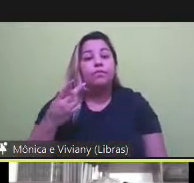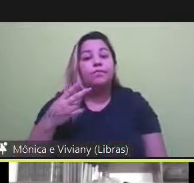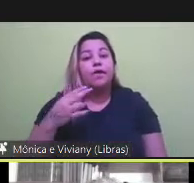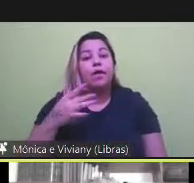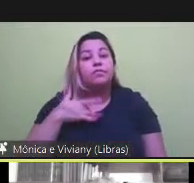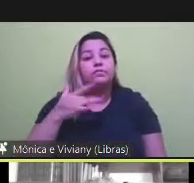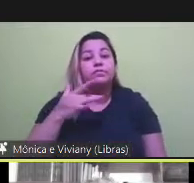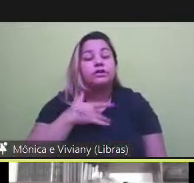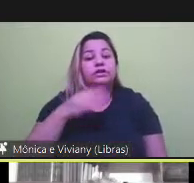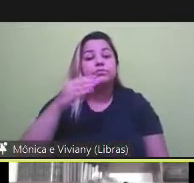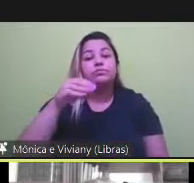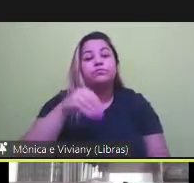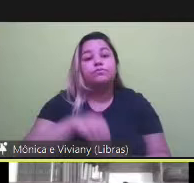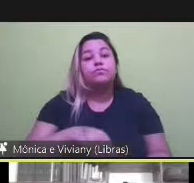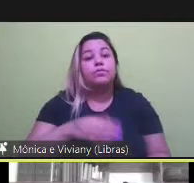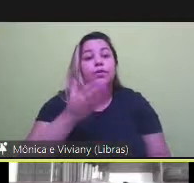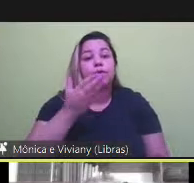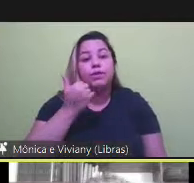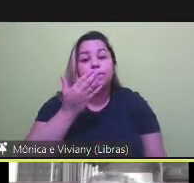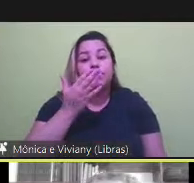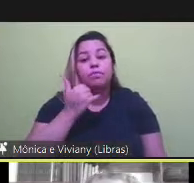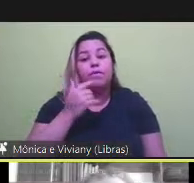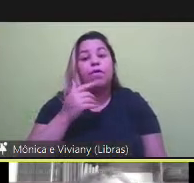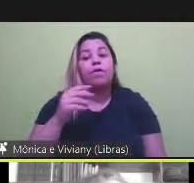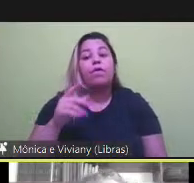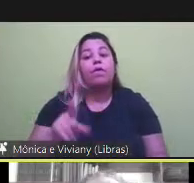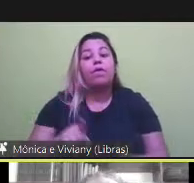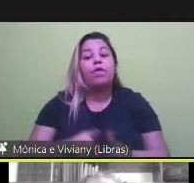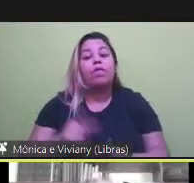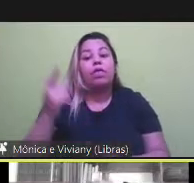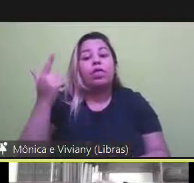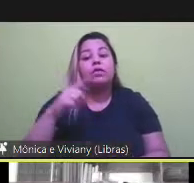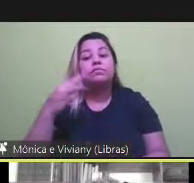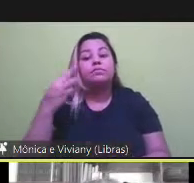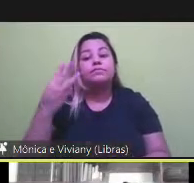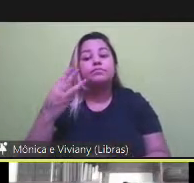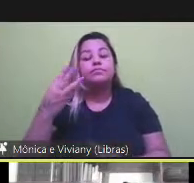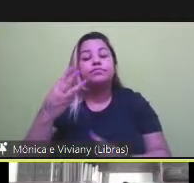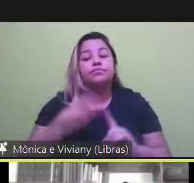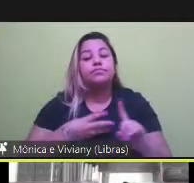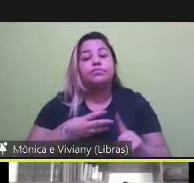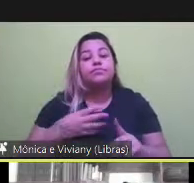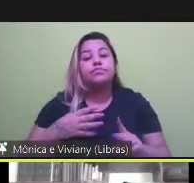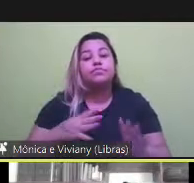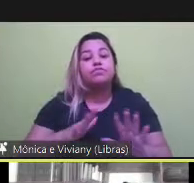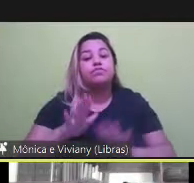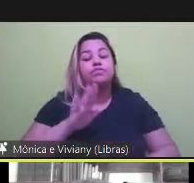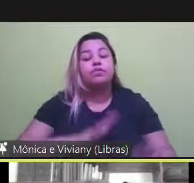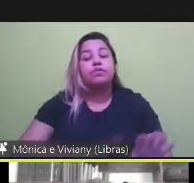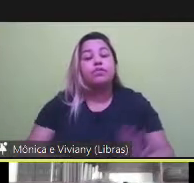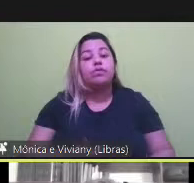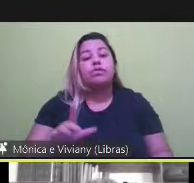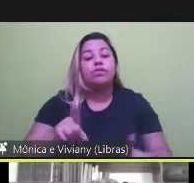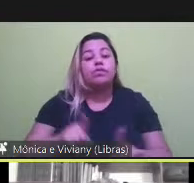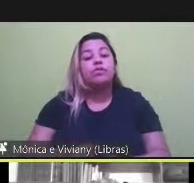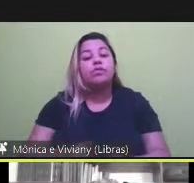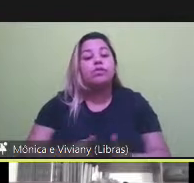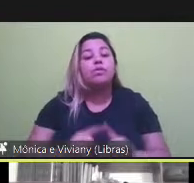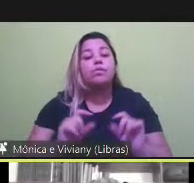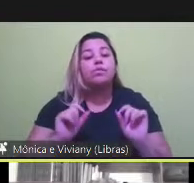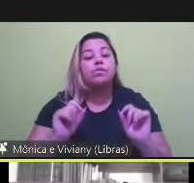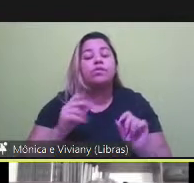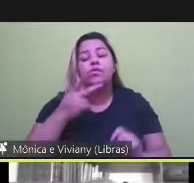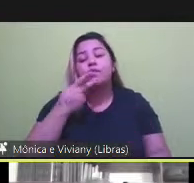then here we have physical education and healthy habits of nutrition. And the third one was self-care, and